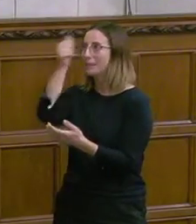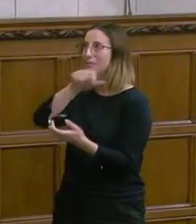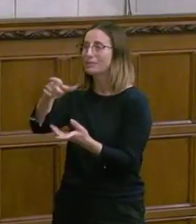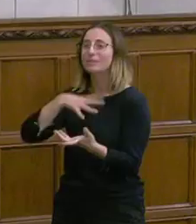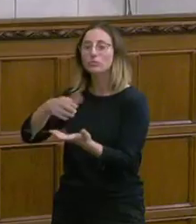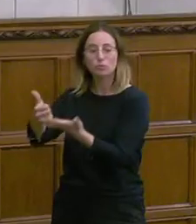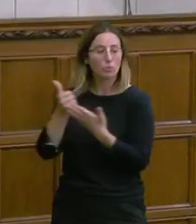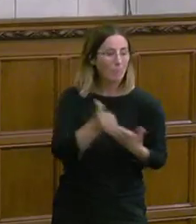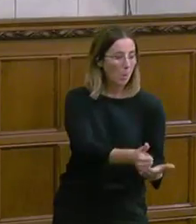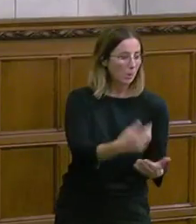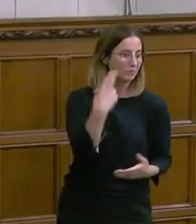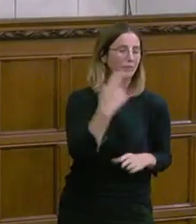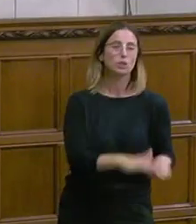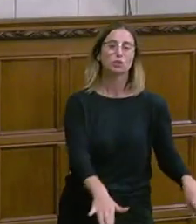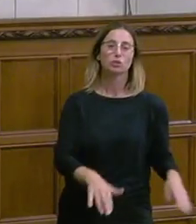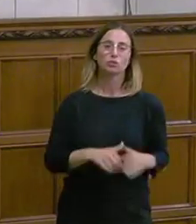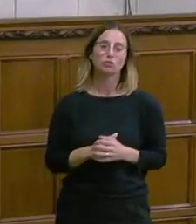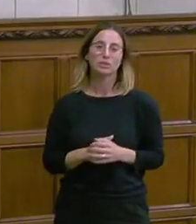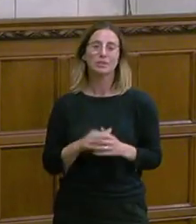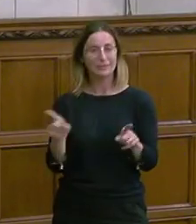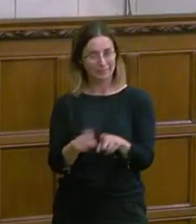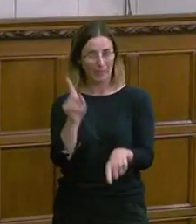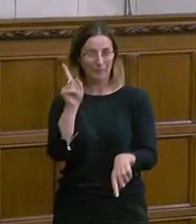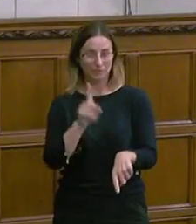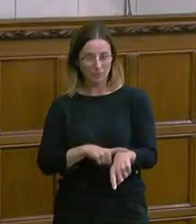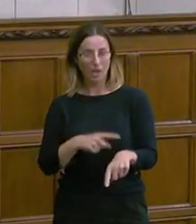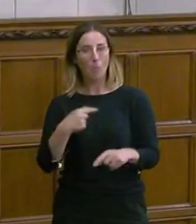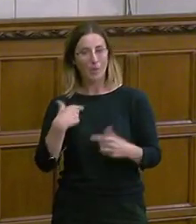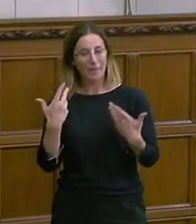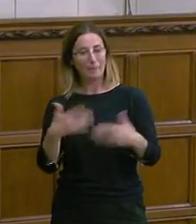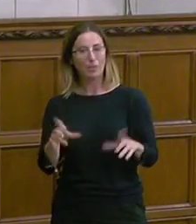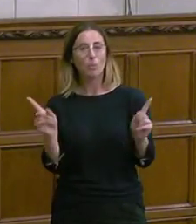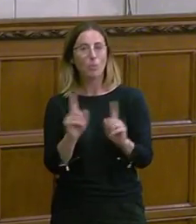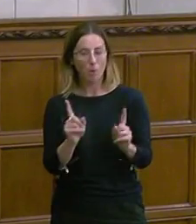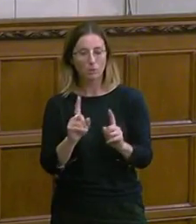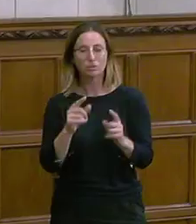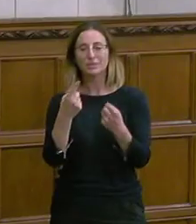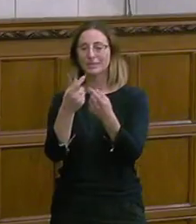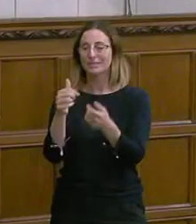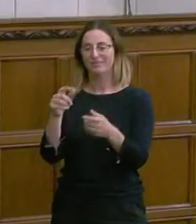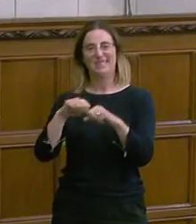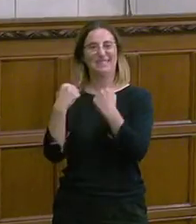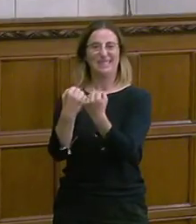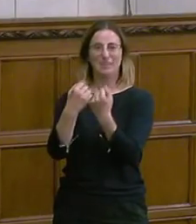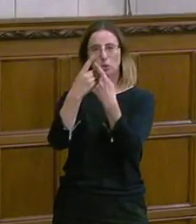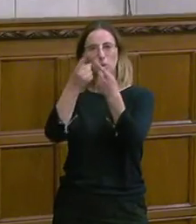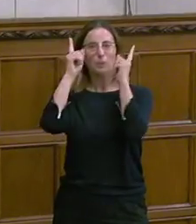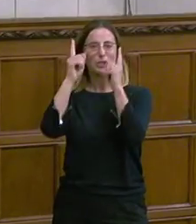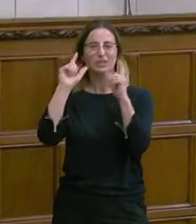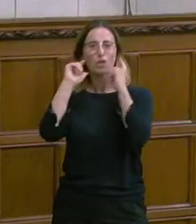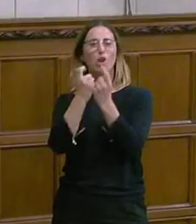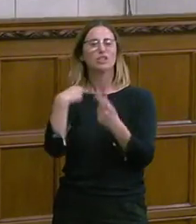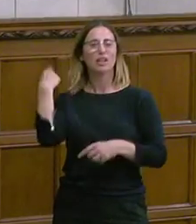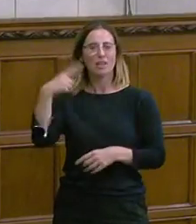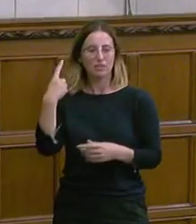with hearing impairment. In addition, Mr. Stringer, a team from University College London will be working with the SEND sector to